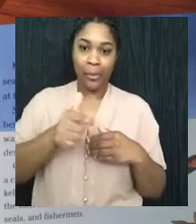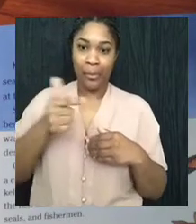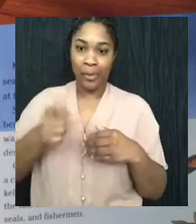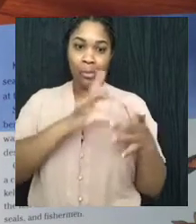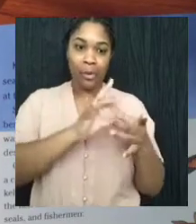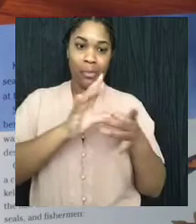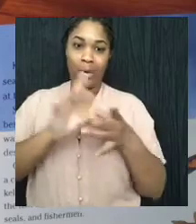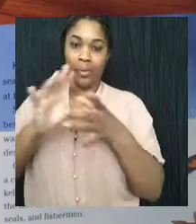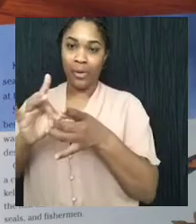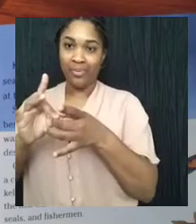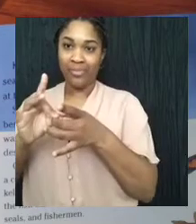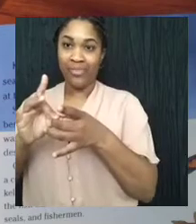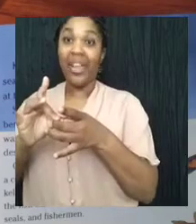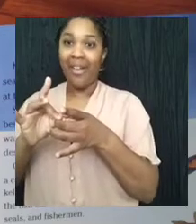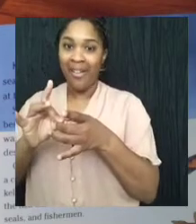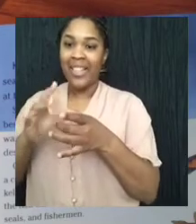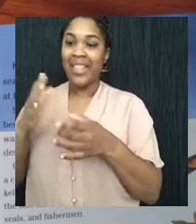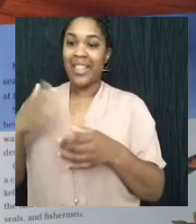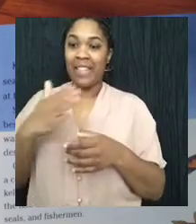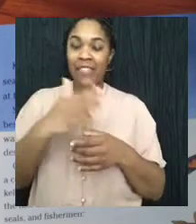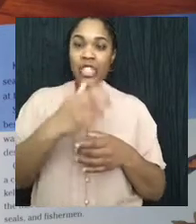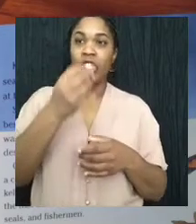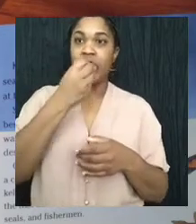seals, as well as people.